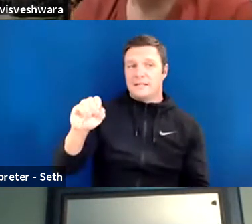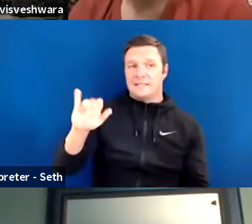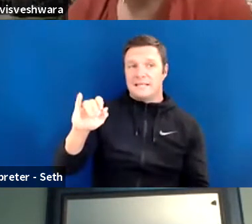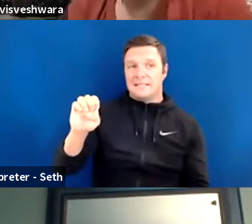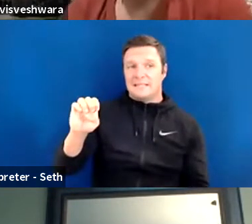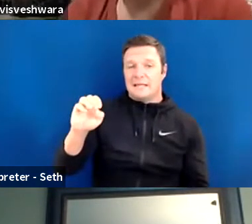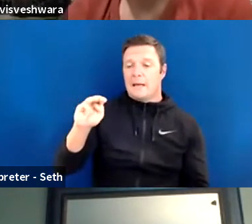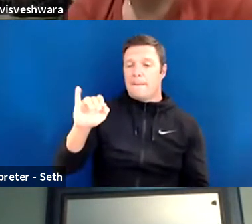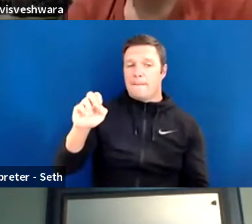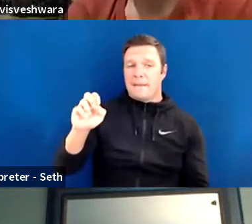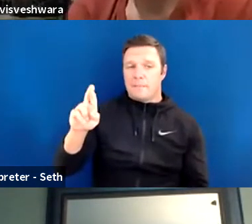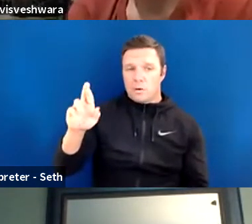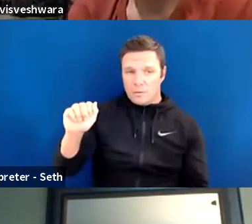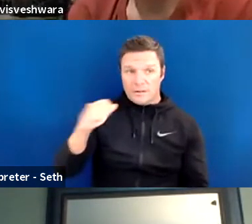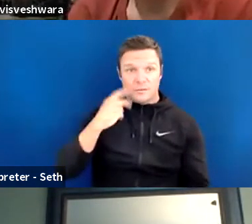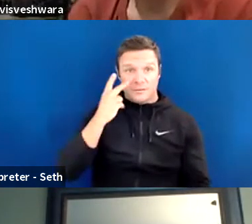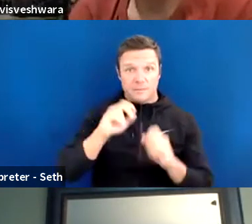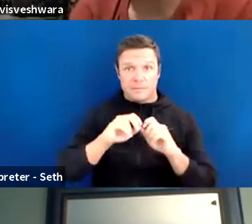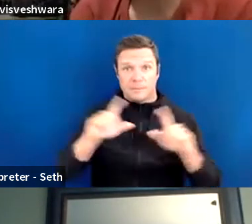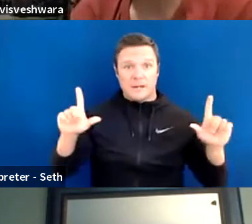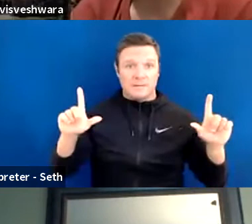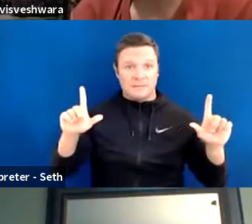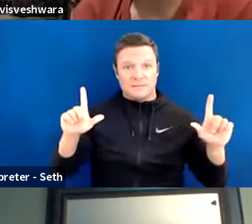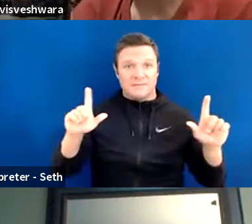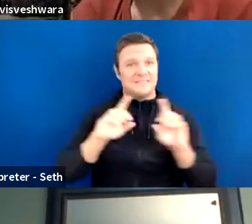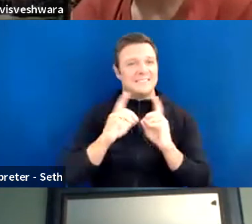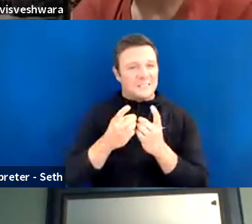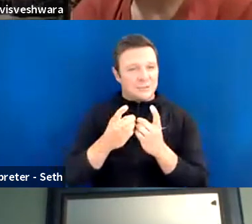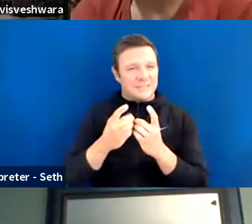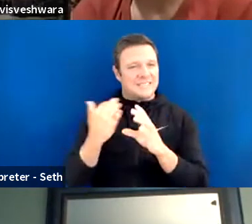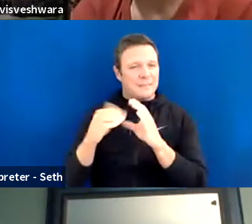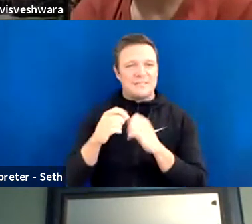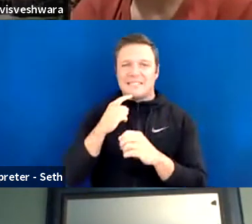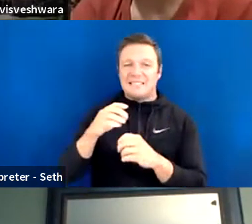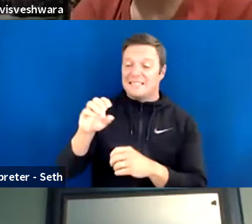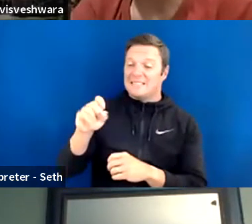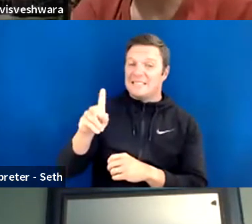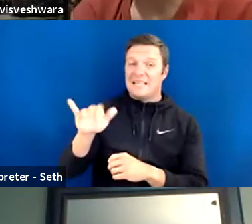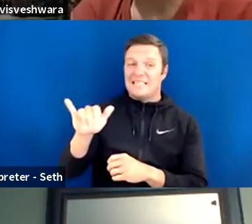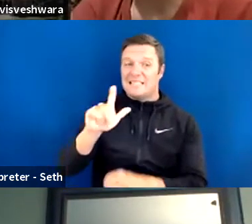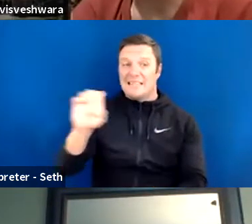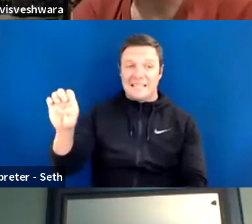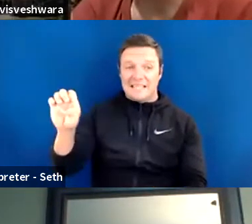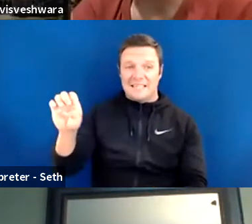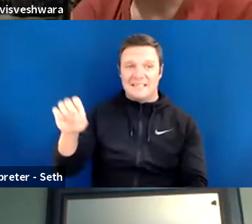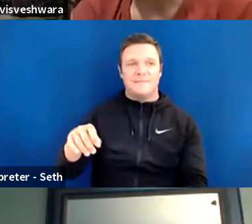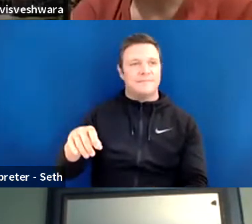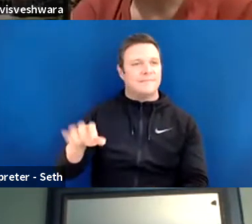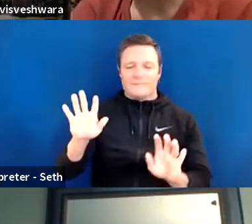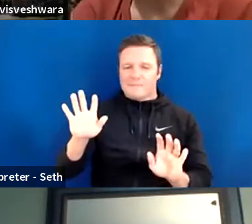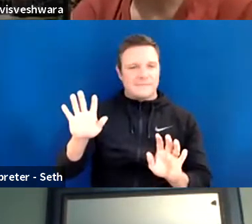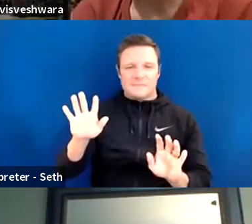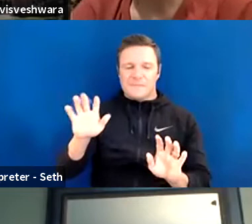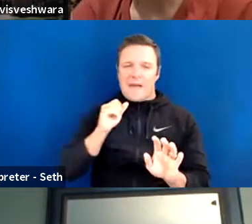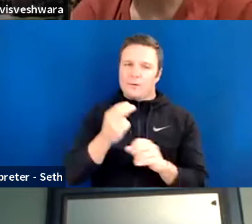I know that whenever you see me come up in district emails, it says Stacy Lee, but that's one of those God-given names or parent-given names I do not go by.